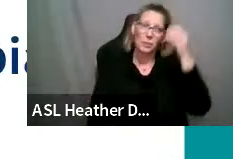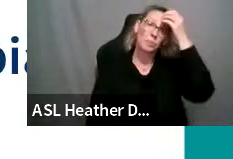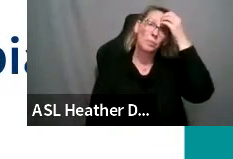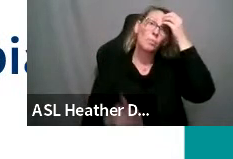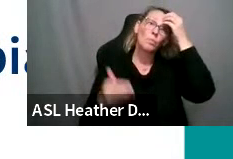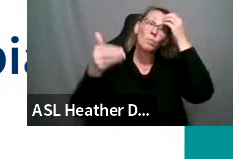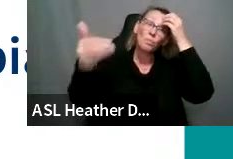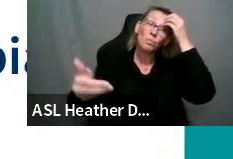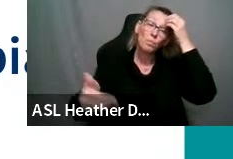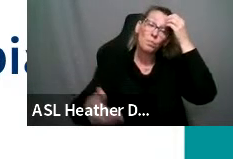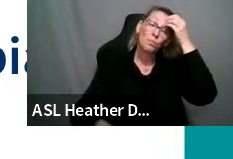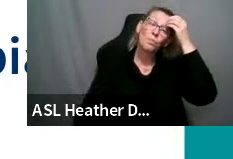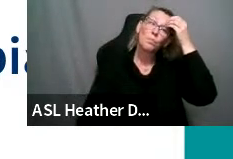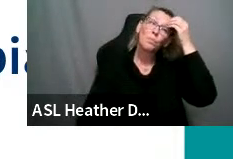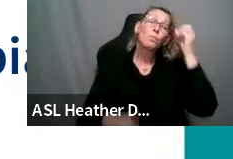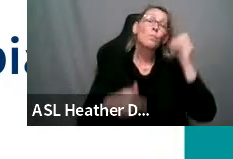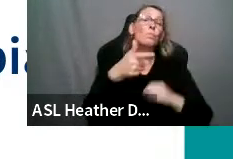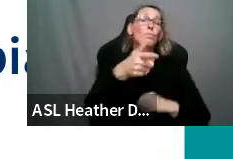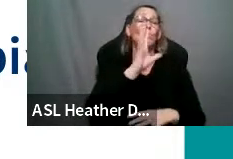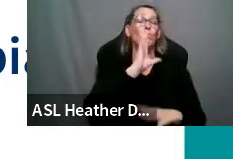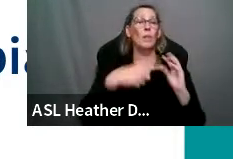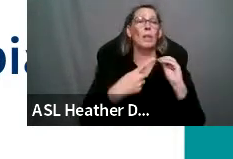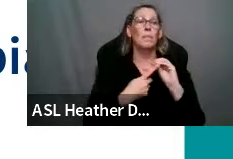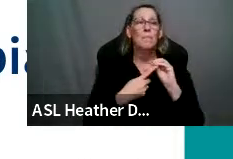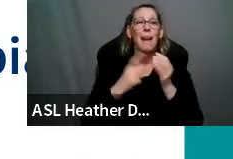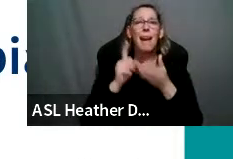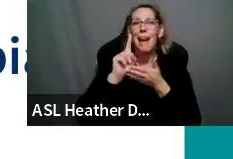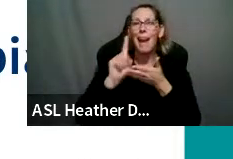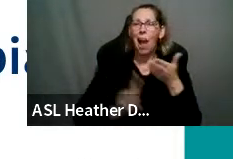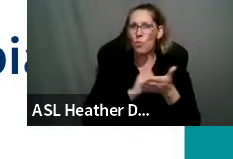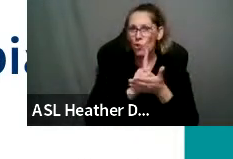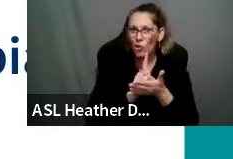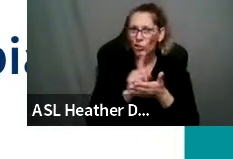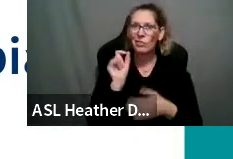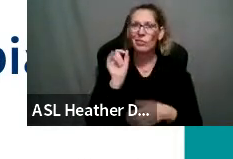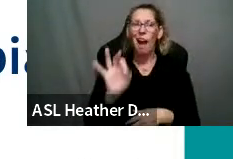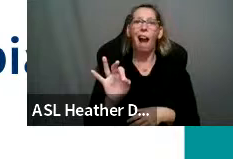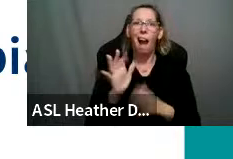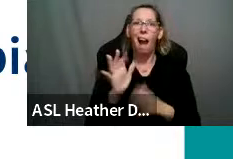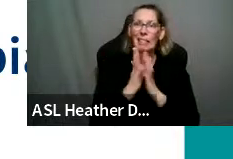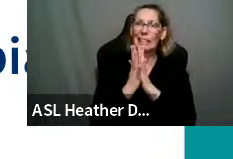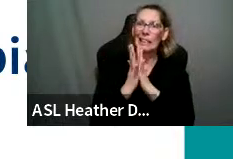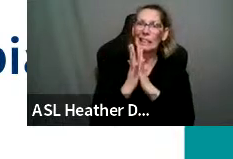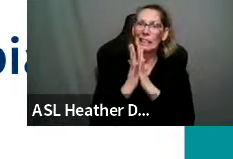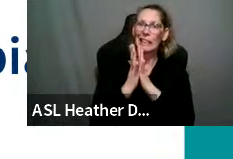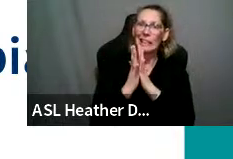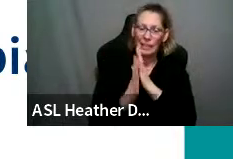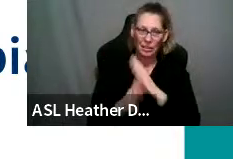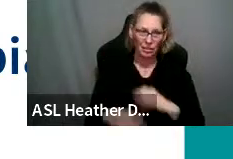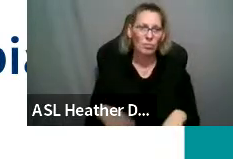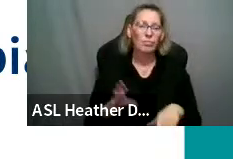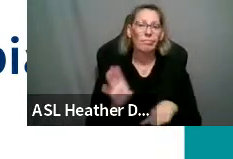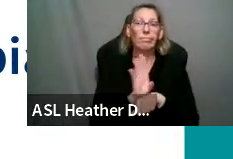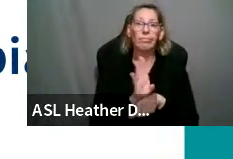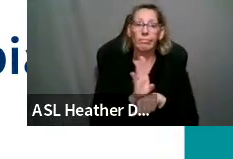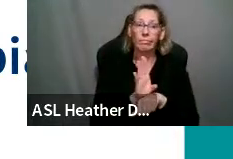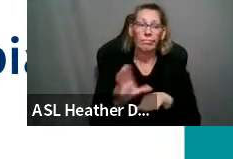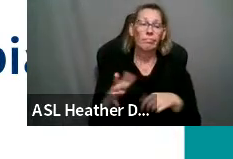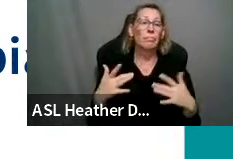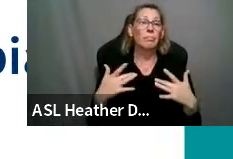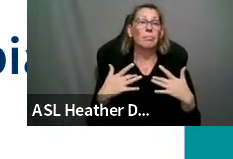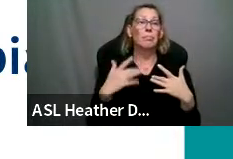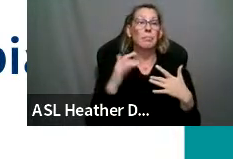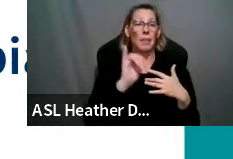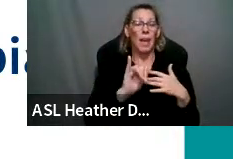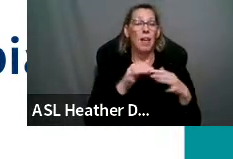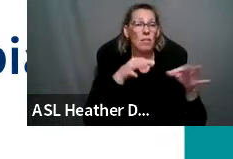Next slide. Next, I'm going to talk about the hours of congestion at the I-5 Columbia River bridges. The hours of congestion is